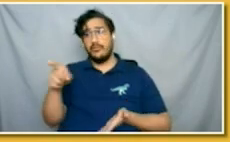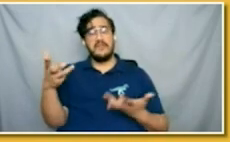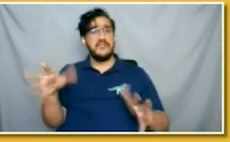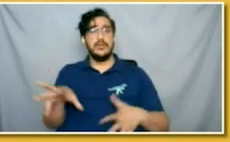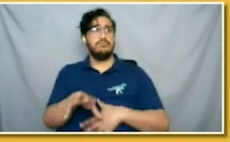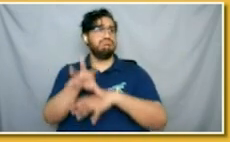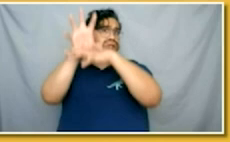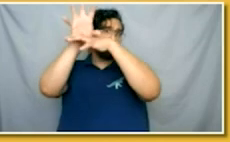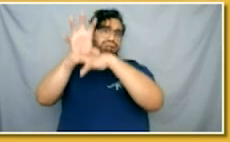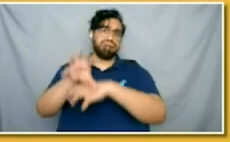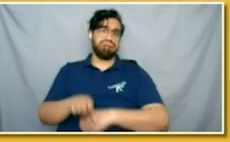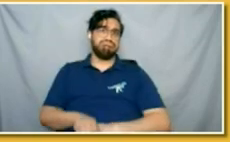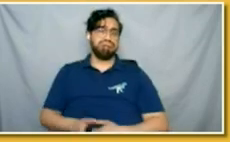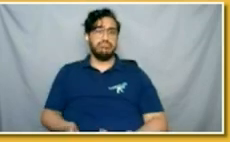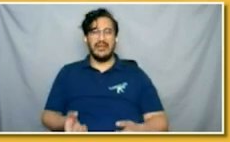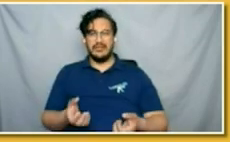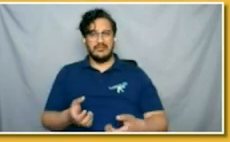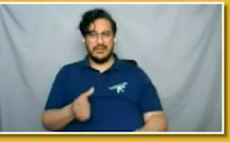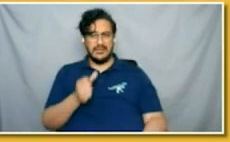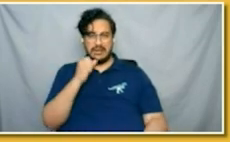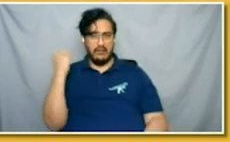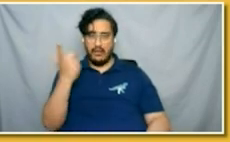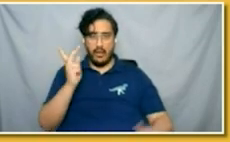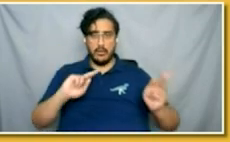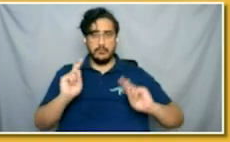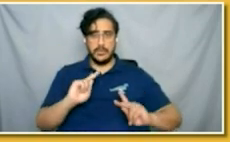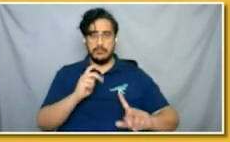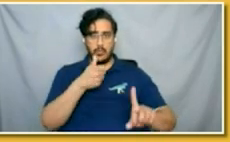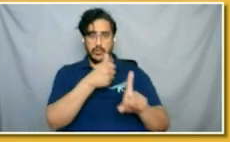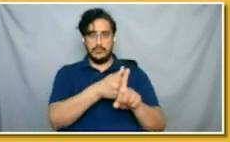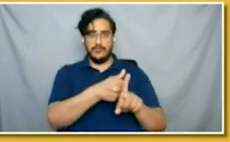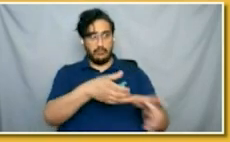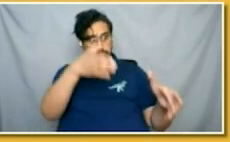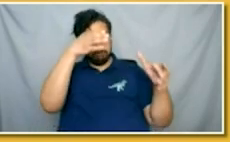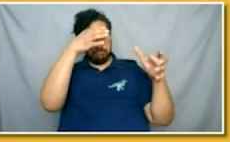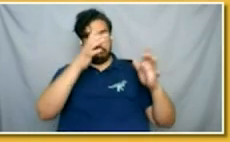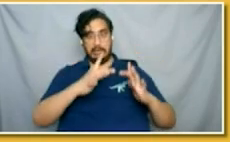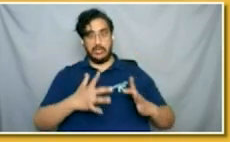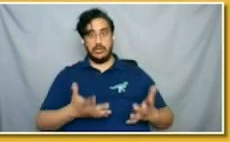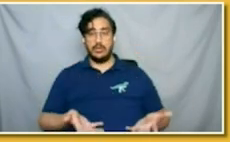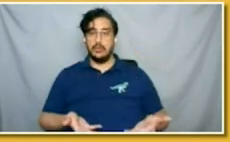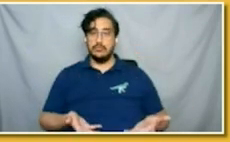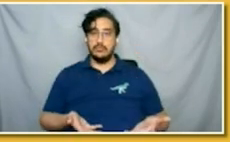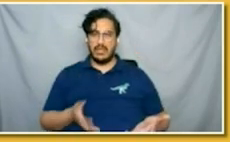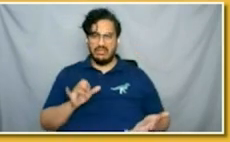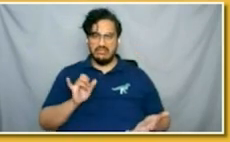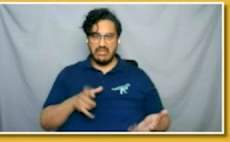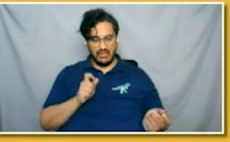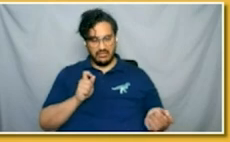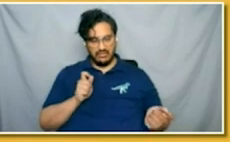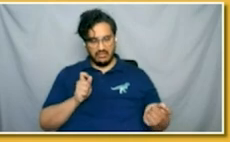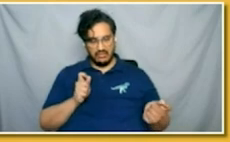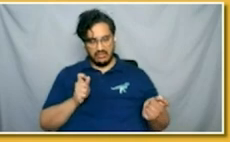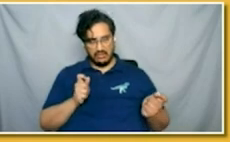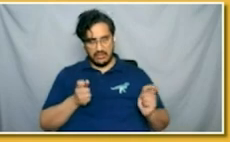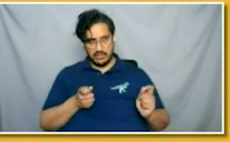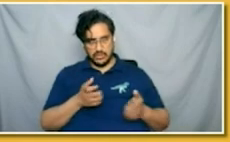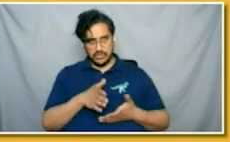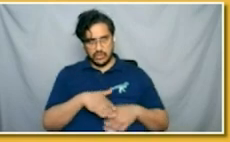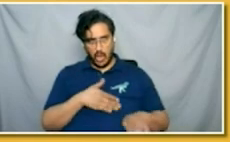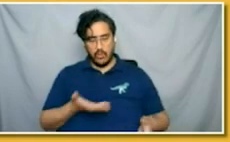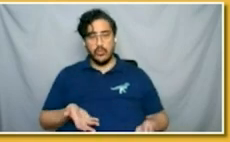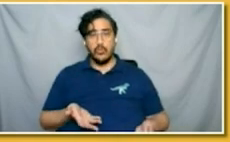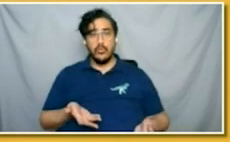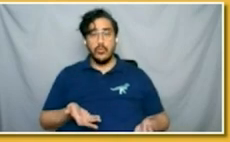internet. So, you know, change is kind of slow. And we still need to accommodate the people, else many people are going to be